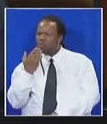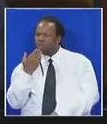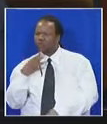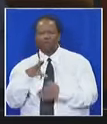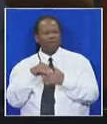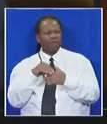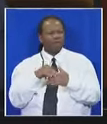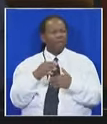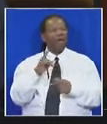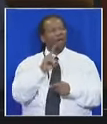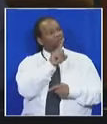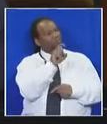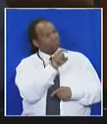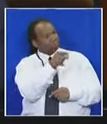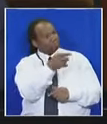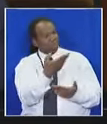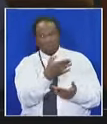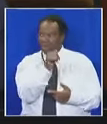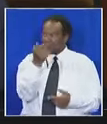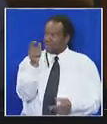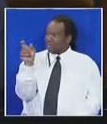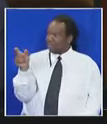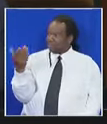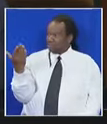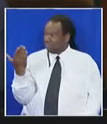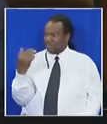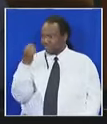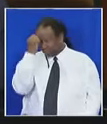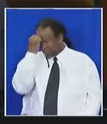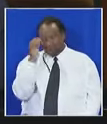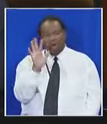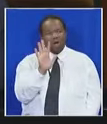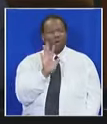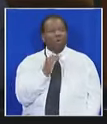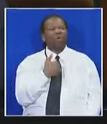in the House. And she said no.